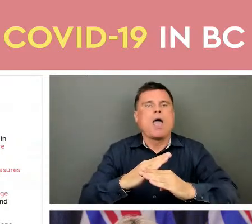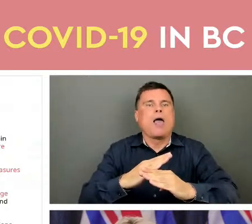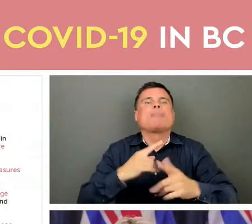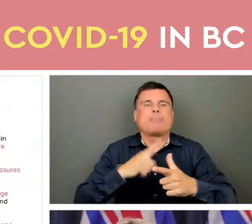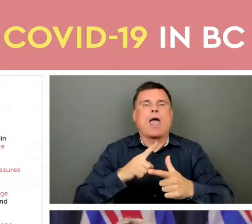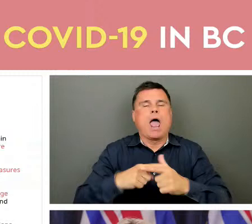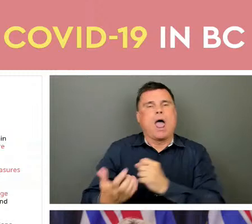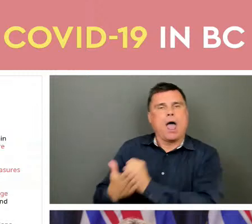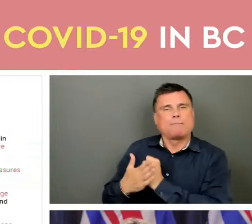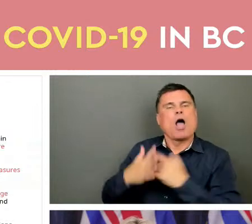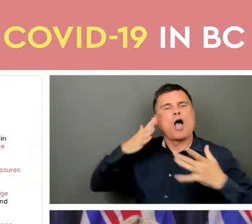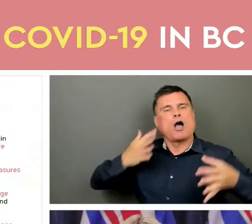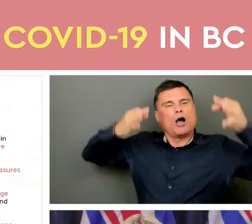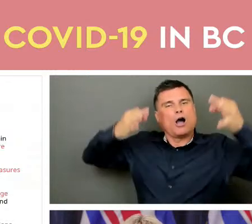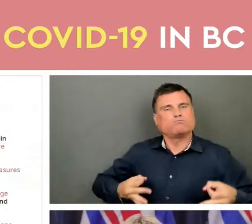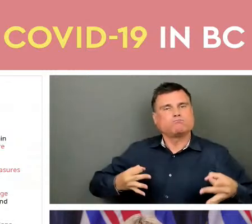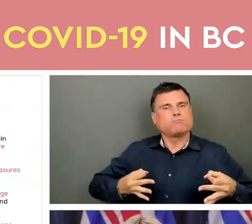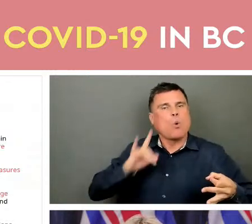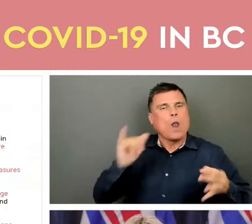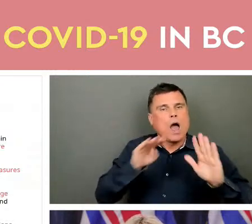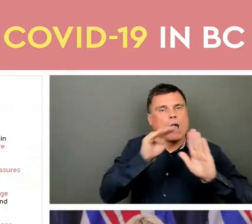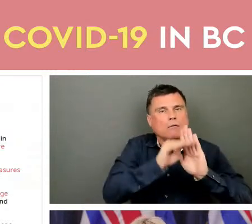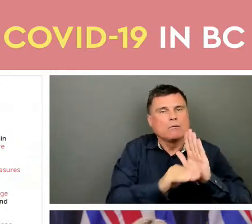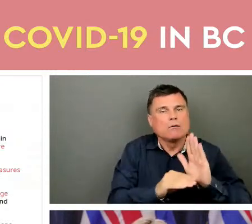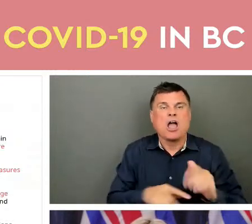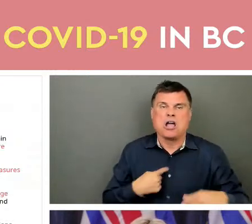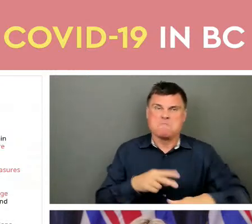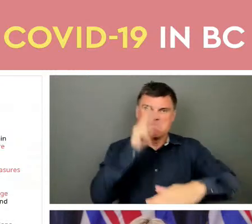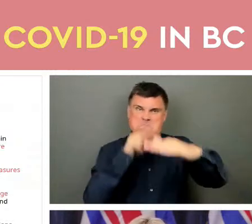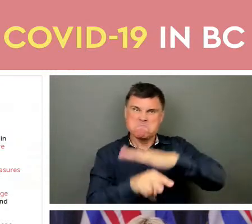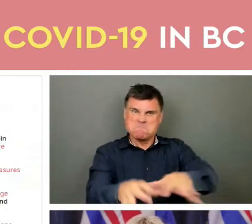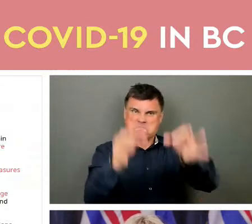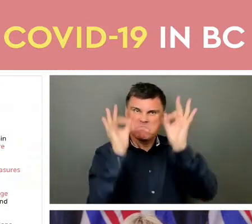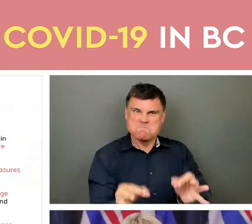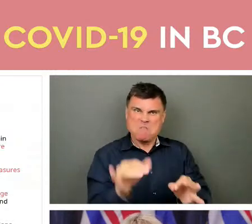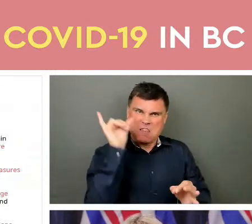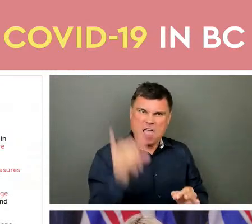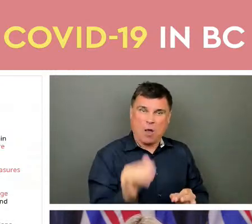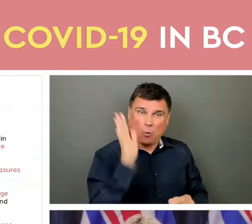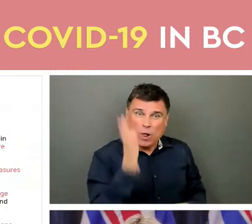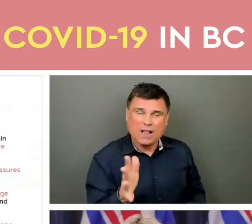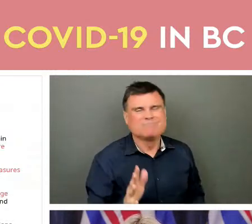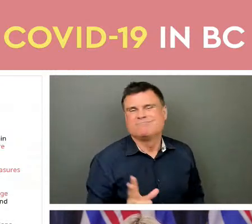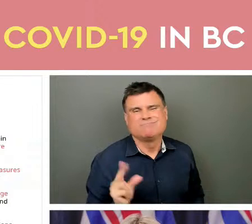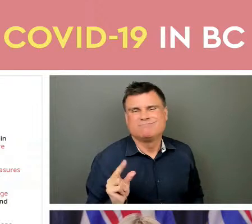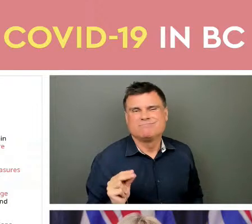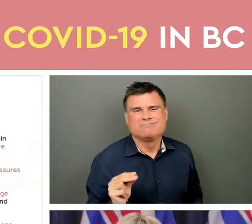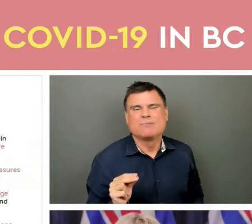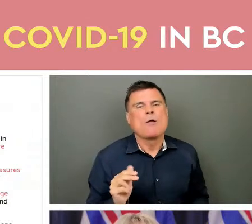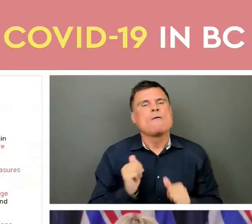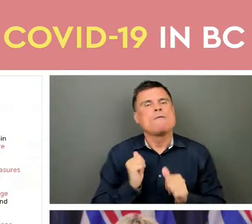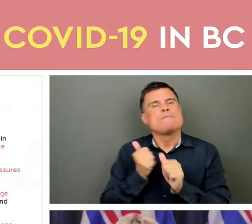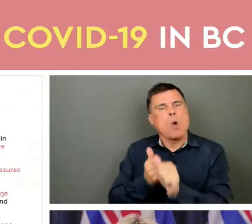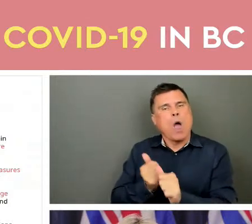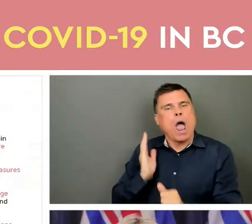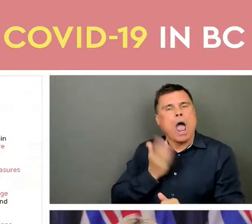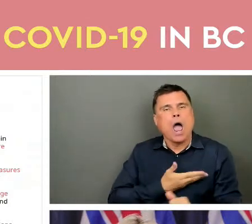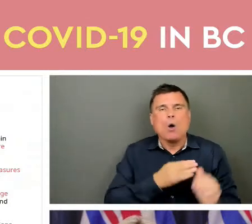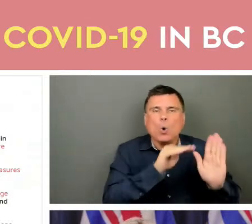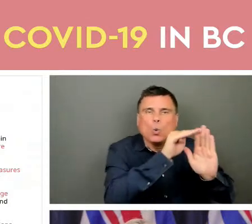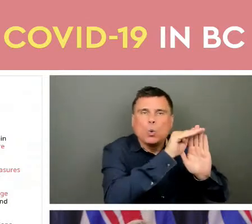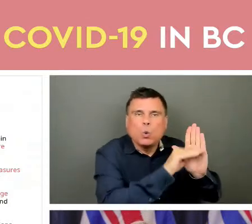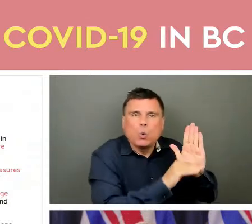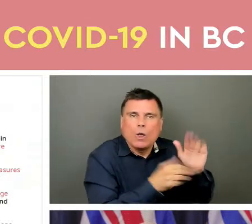what will happen. And much of it depends on the measures we put in place, how effective those measures are, and our own